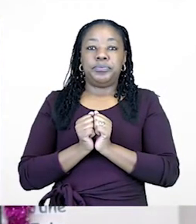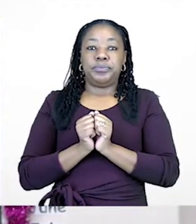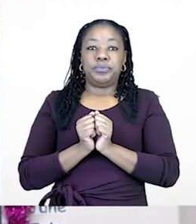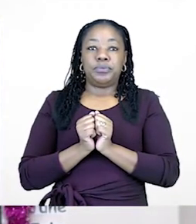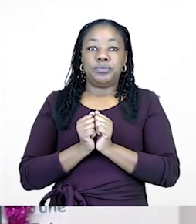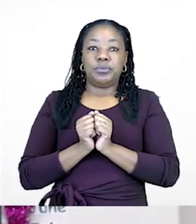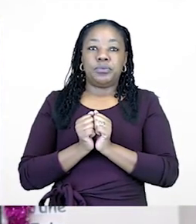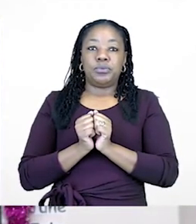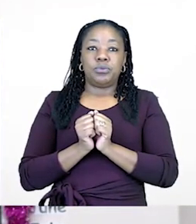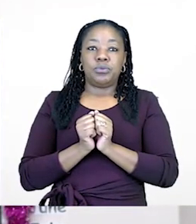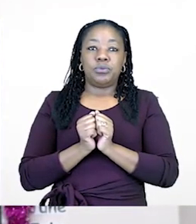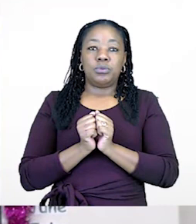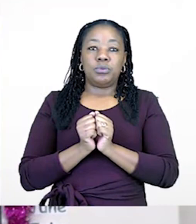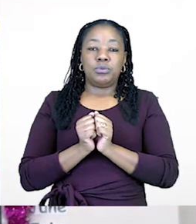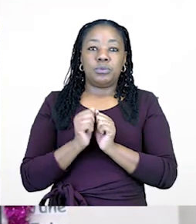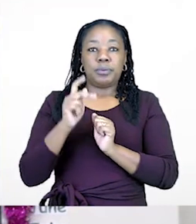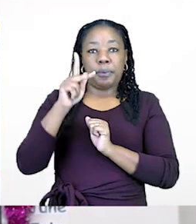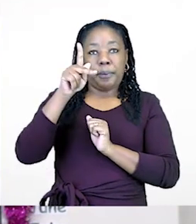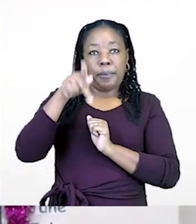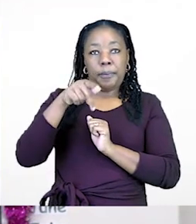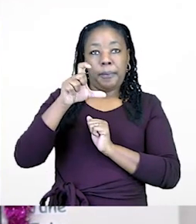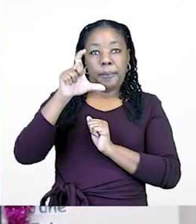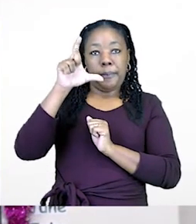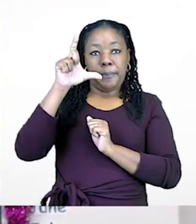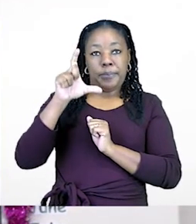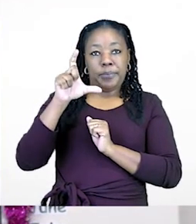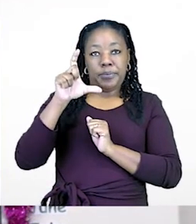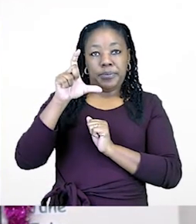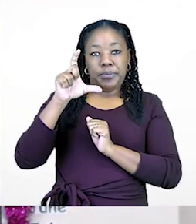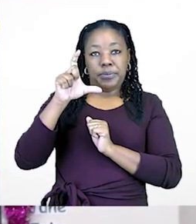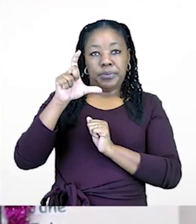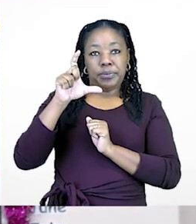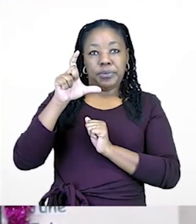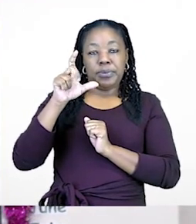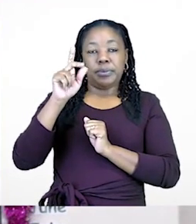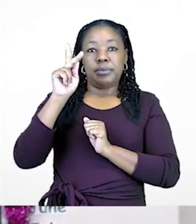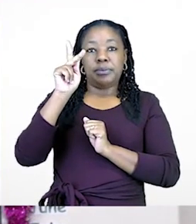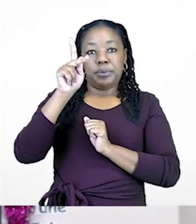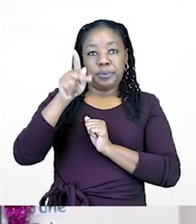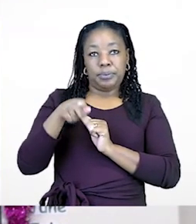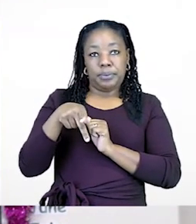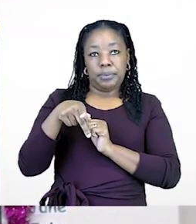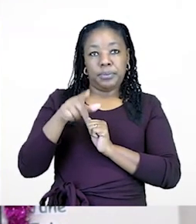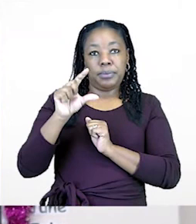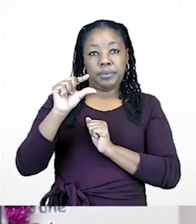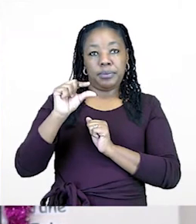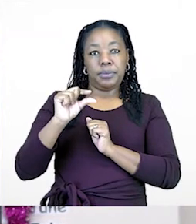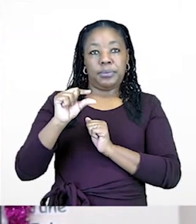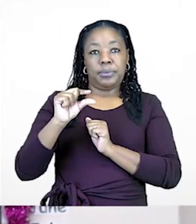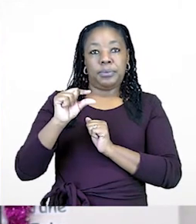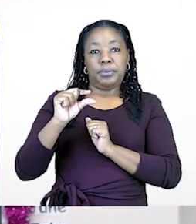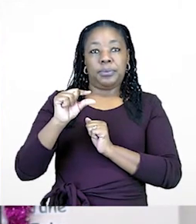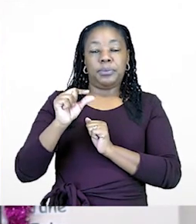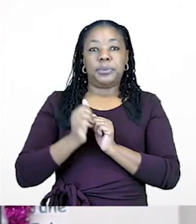On the board, we have big letter P that also makes the sound P, and small letter p that also